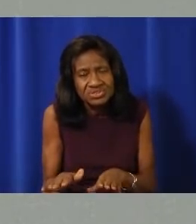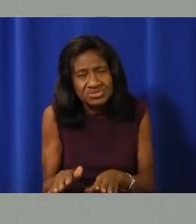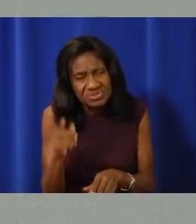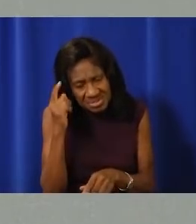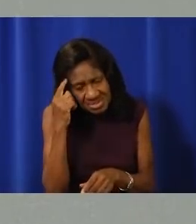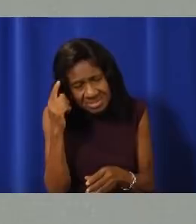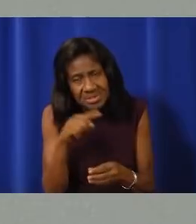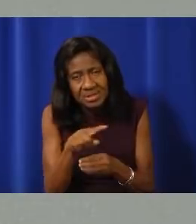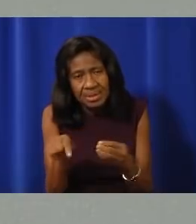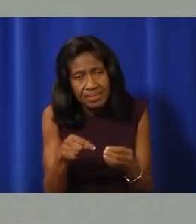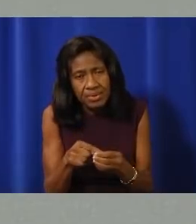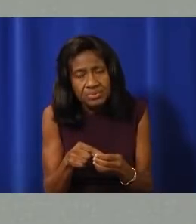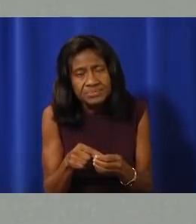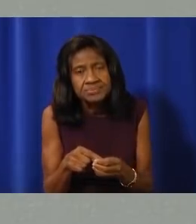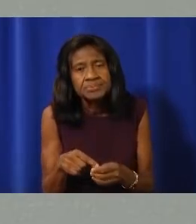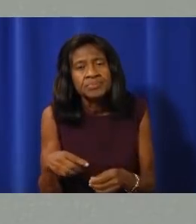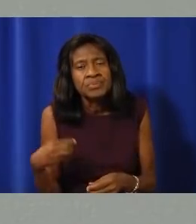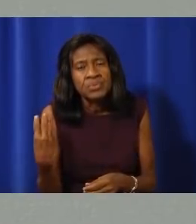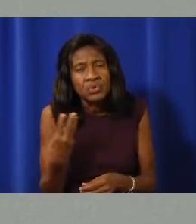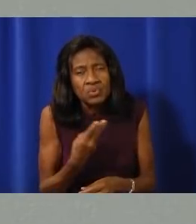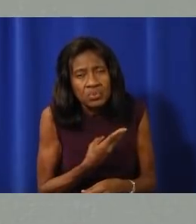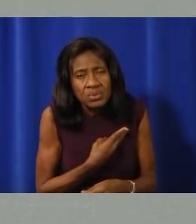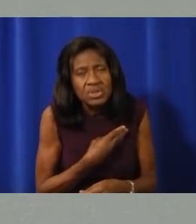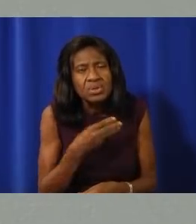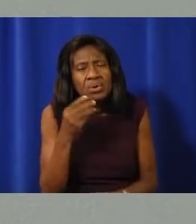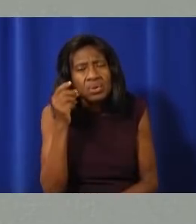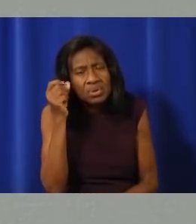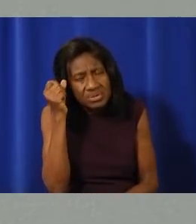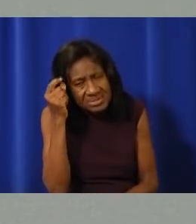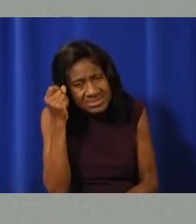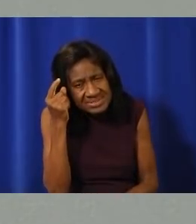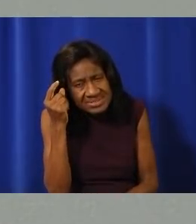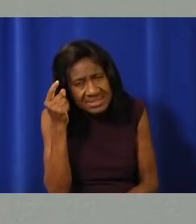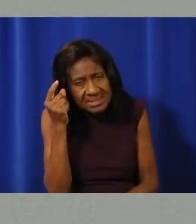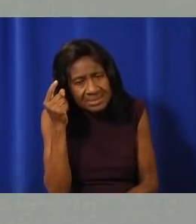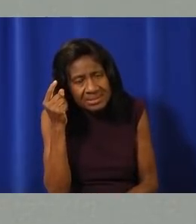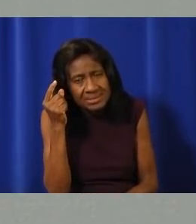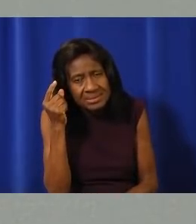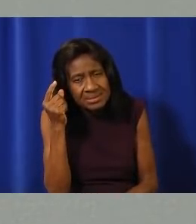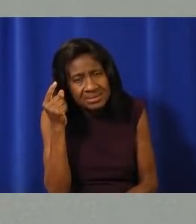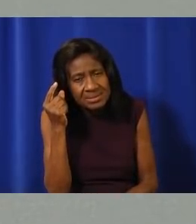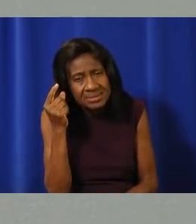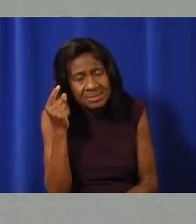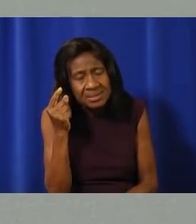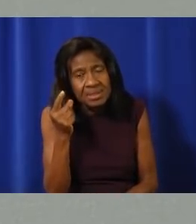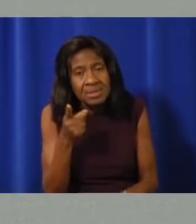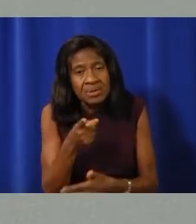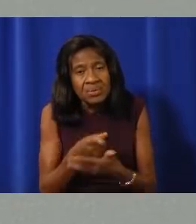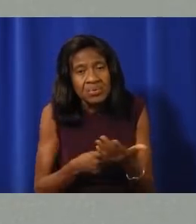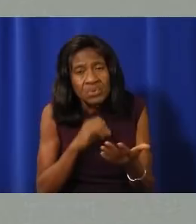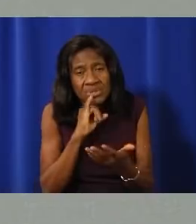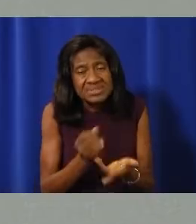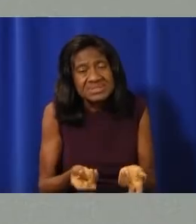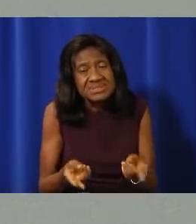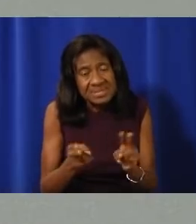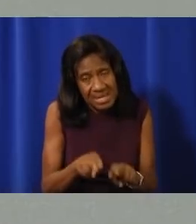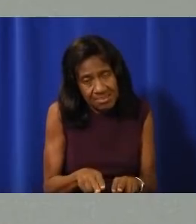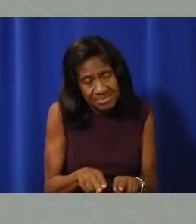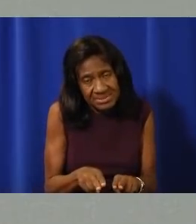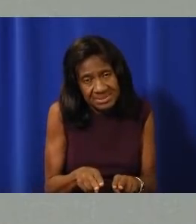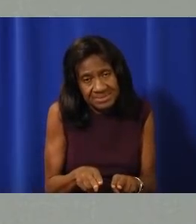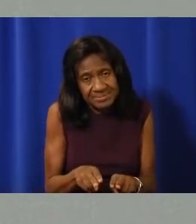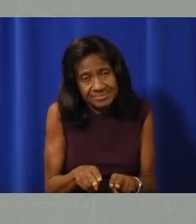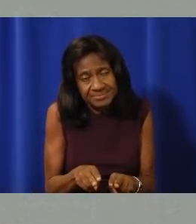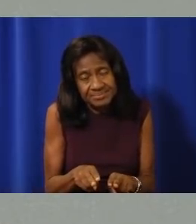I want you to know that we understand those the realities around that, and